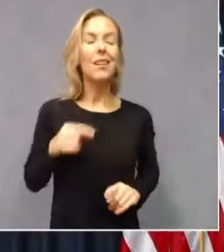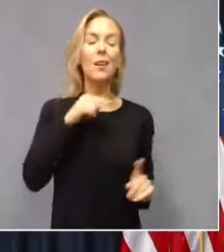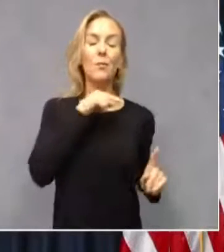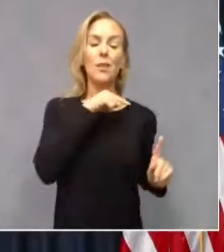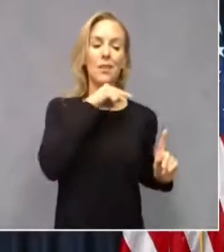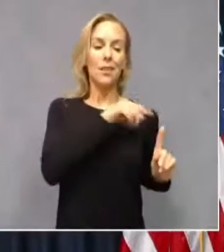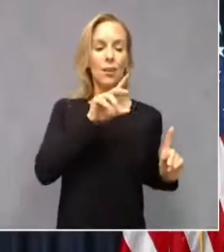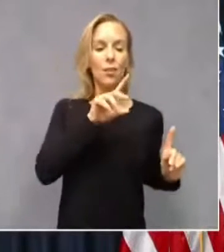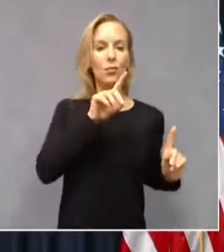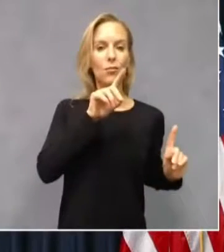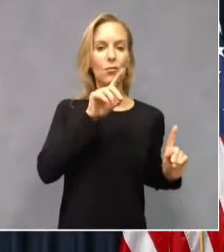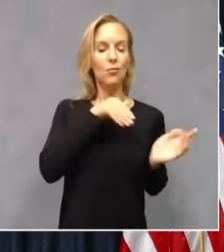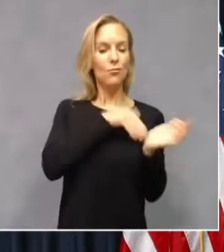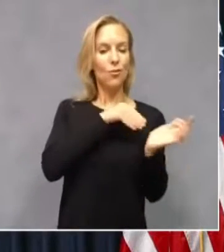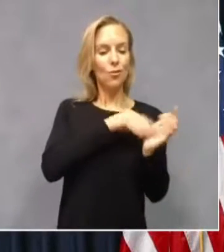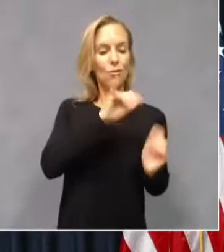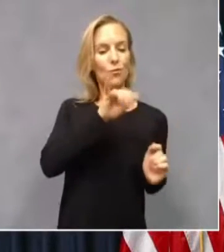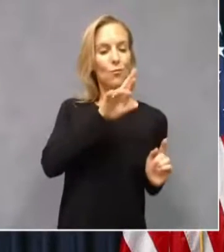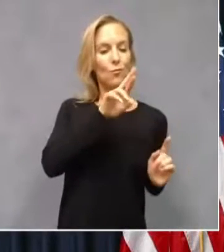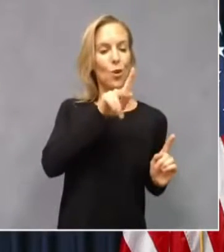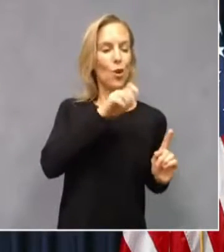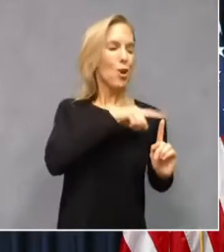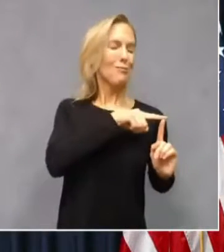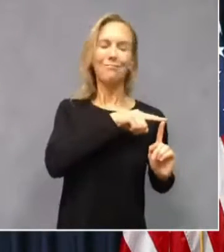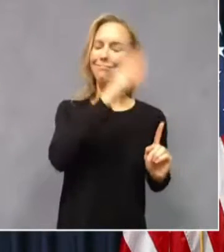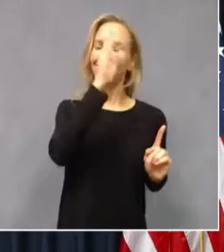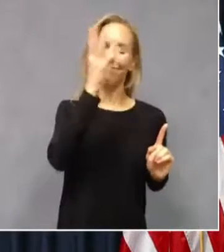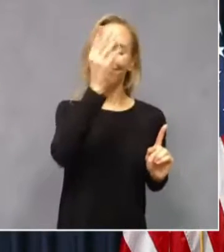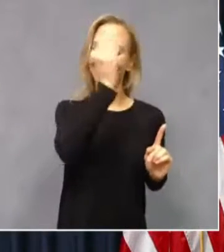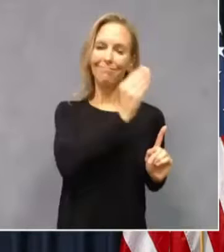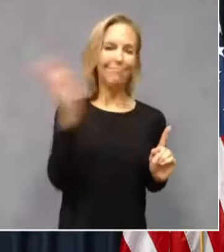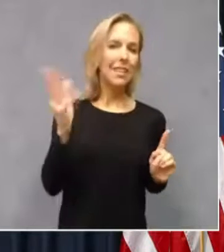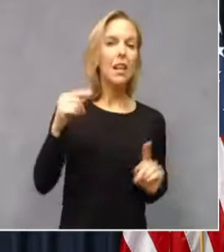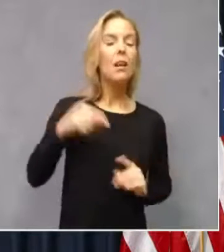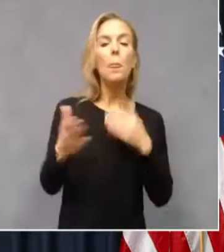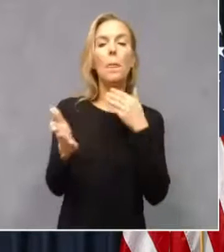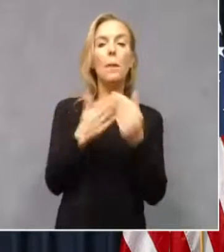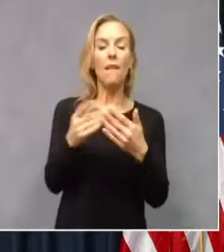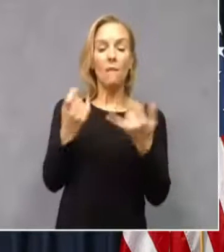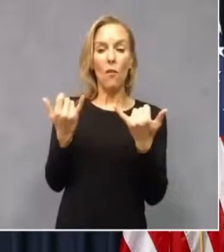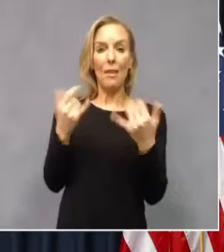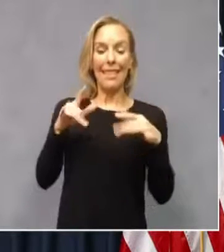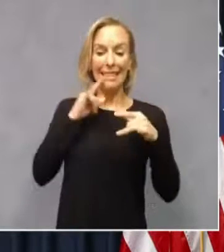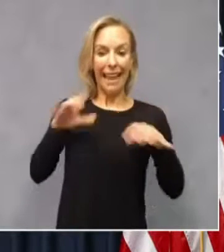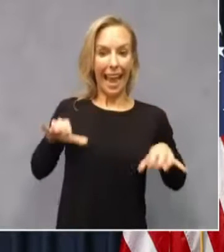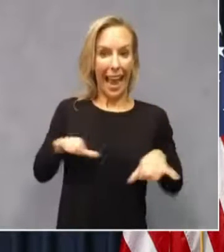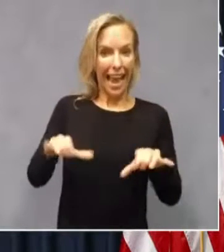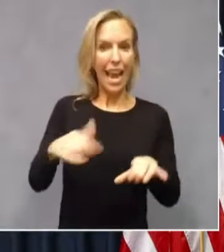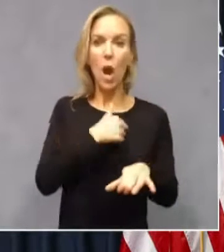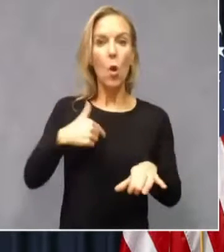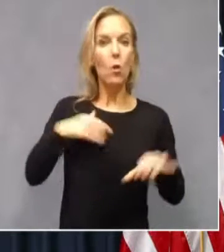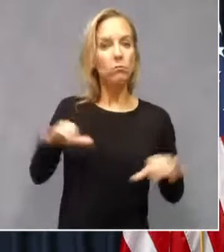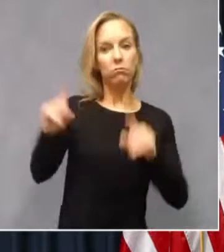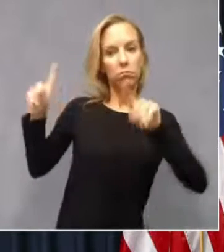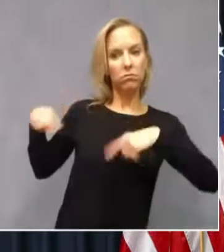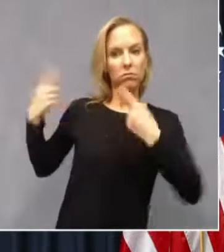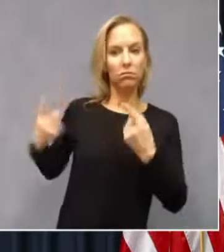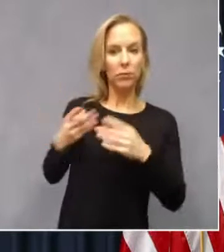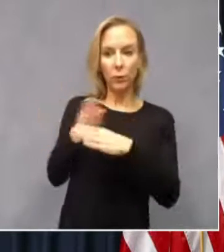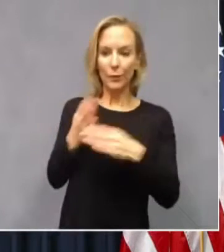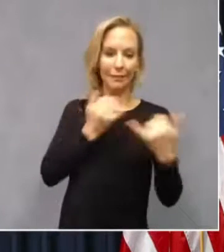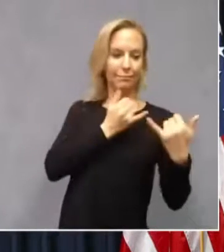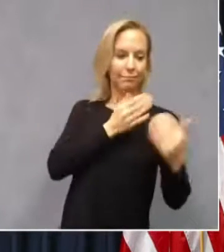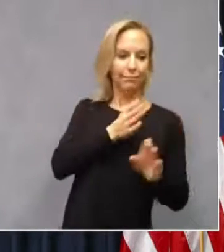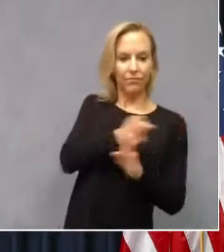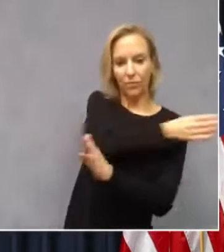the efforts that we have taken, whether in the summer or now, have saved lives here in Kentucky. It's one of the very first things she said to